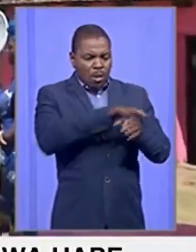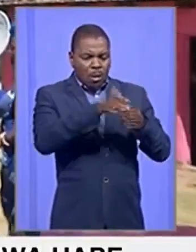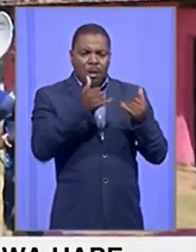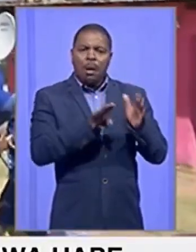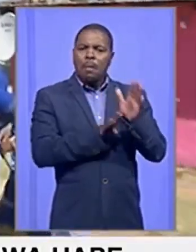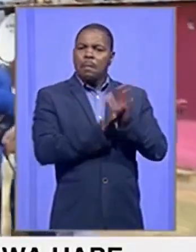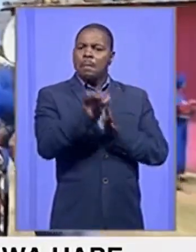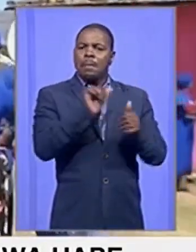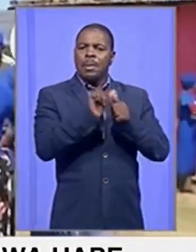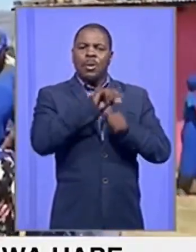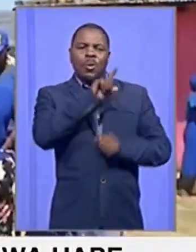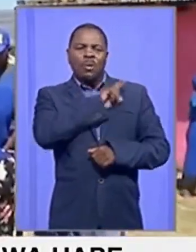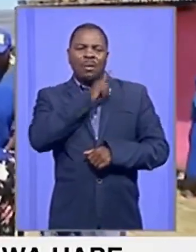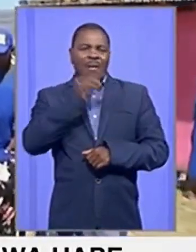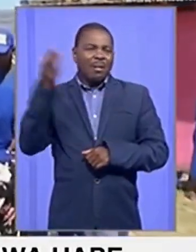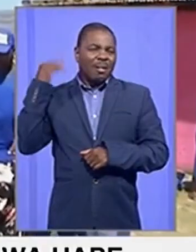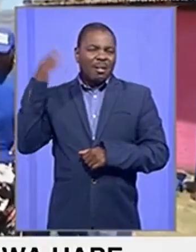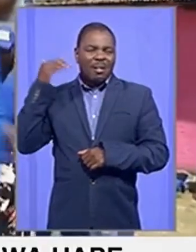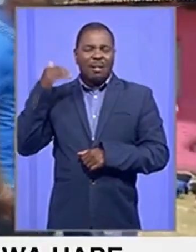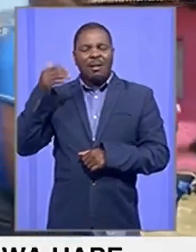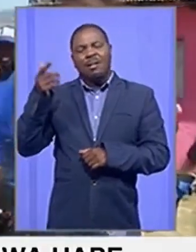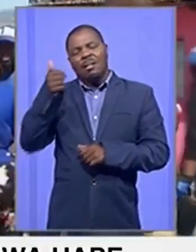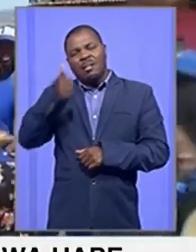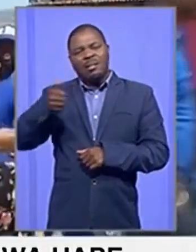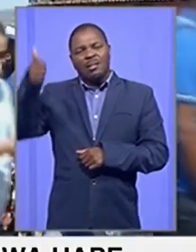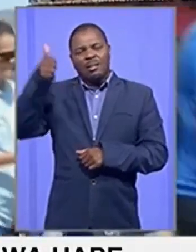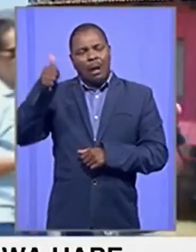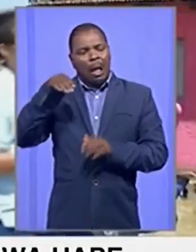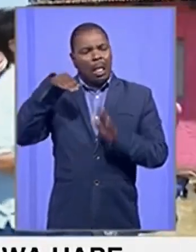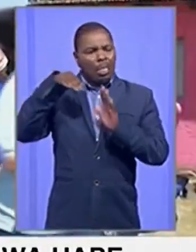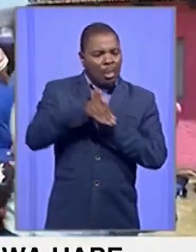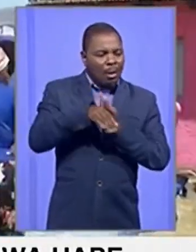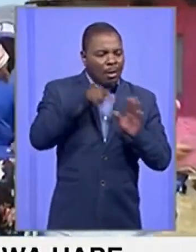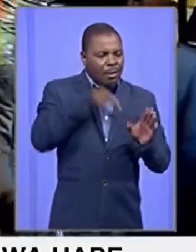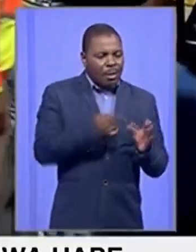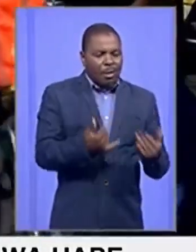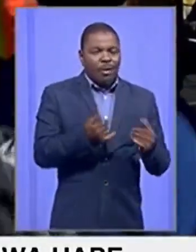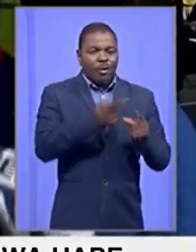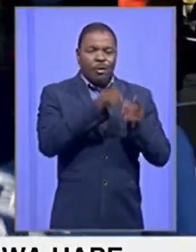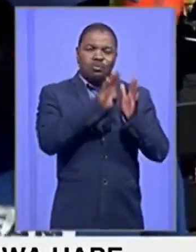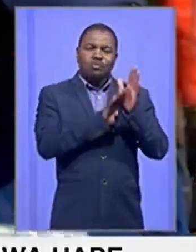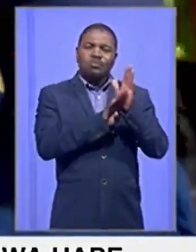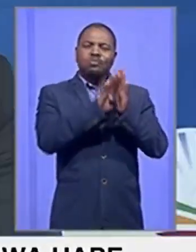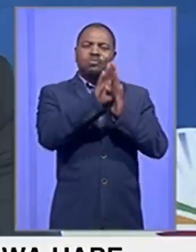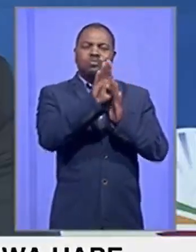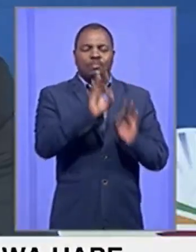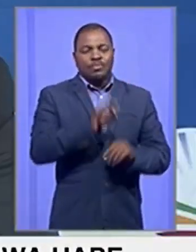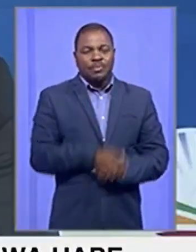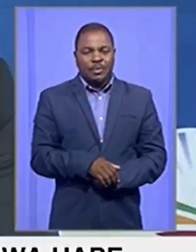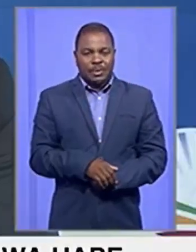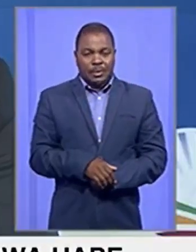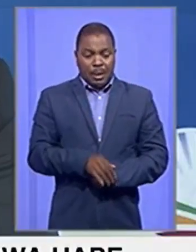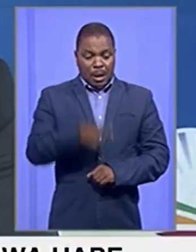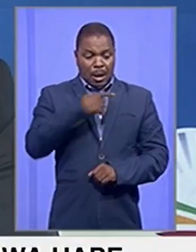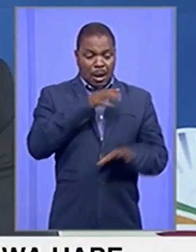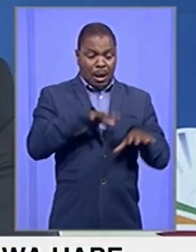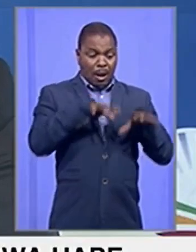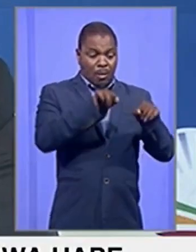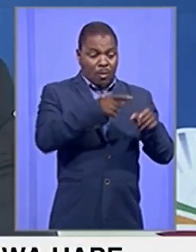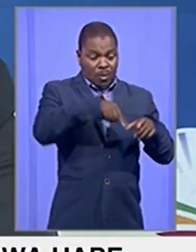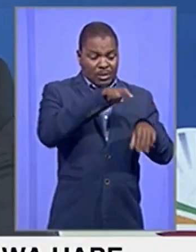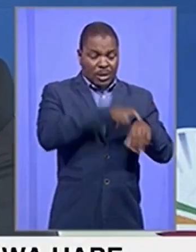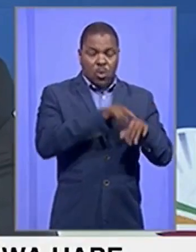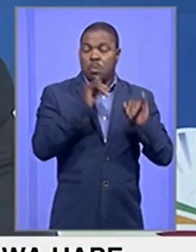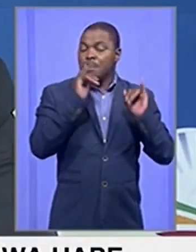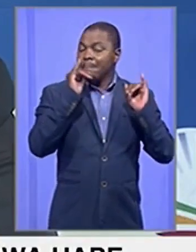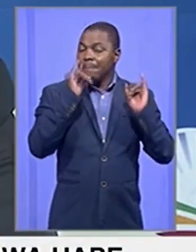jise diwelang a tlogetsweng ke yo a mo tlhatlhamang mo pakeng ya gagwe fa a sale a se kokomala. I inherited a party in a very bad way. There's very